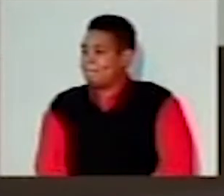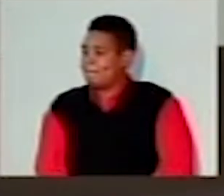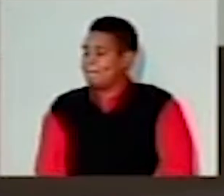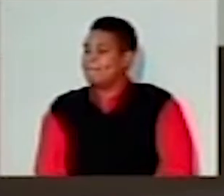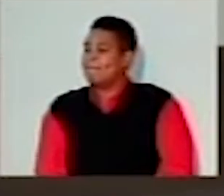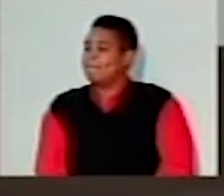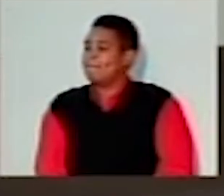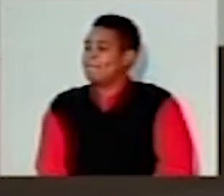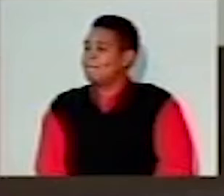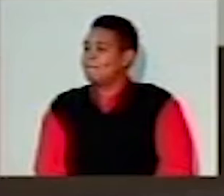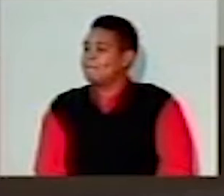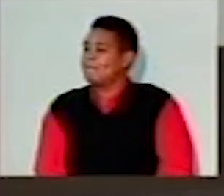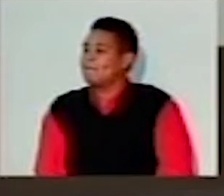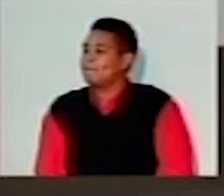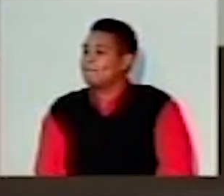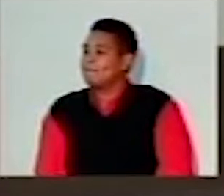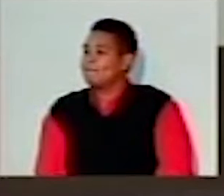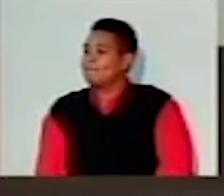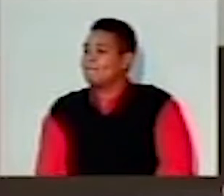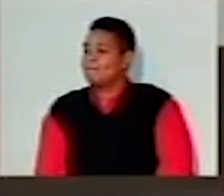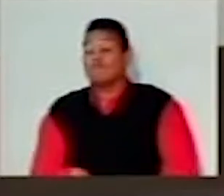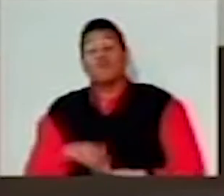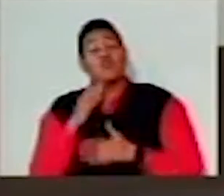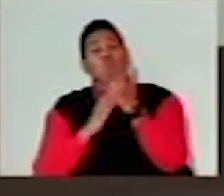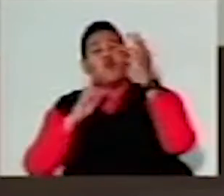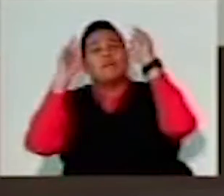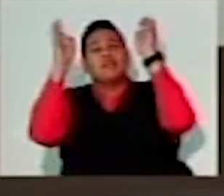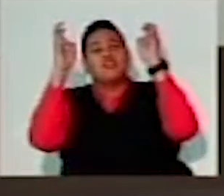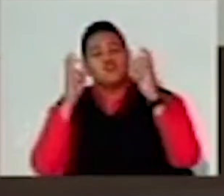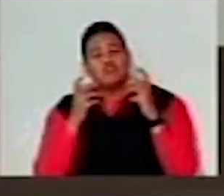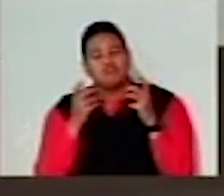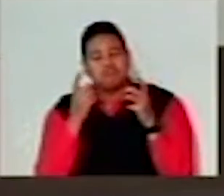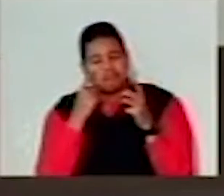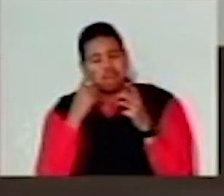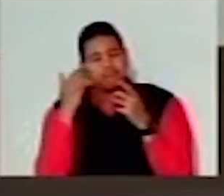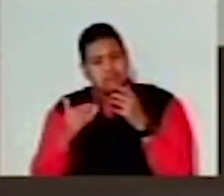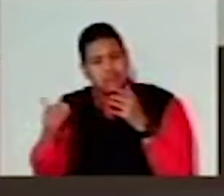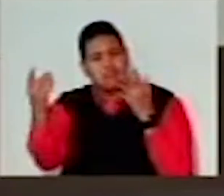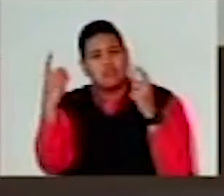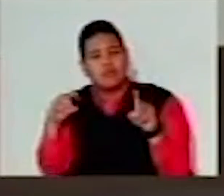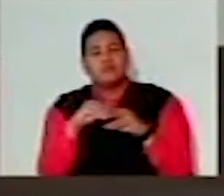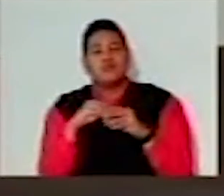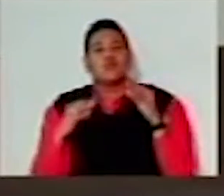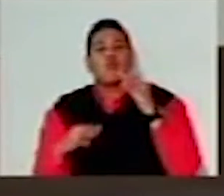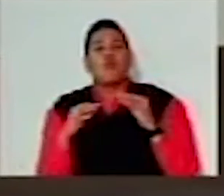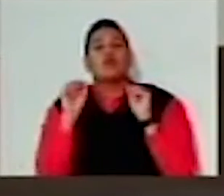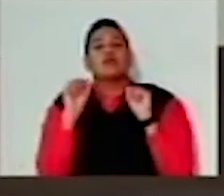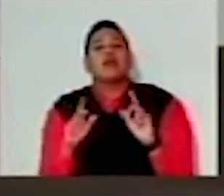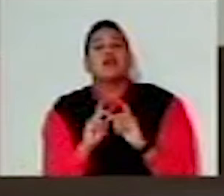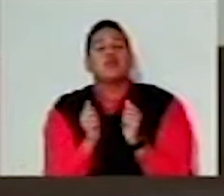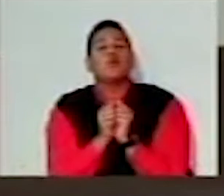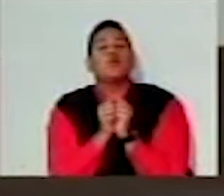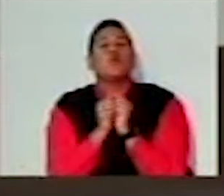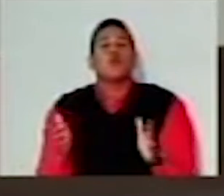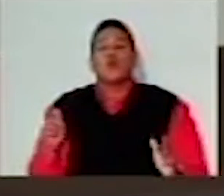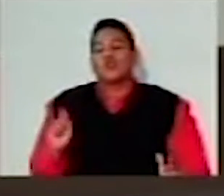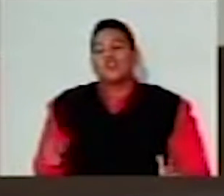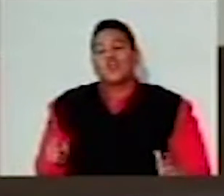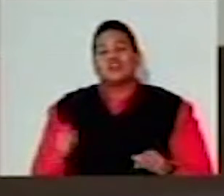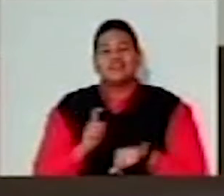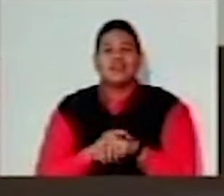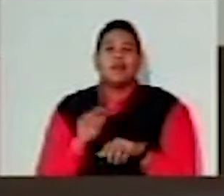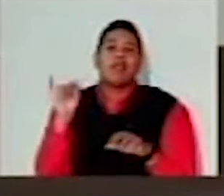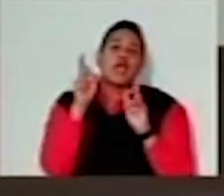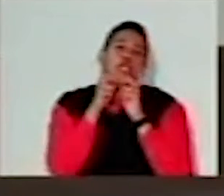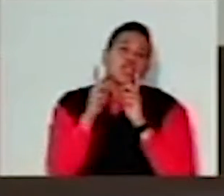be dealt with and are dealt with without judicial time. And I'm speaking, Mr. Speaker, of divorces